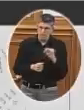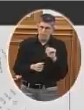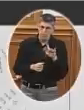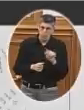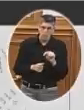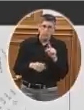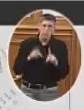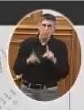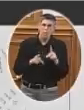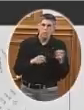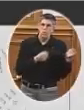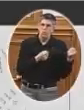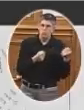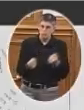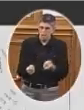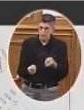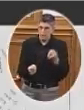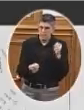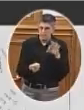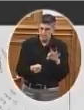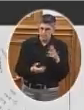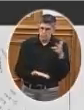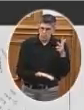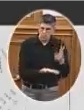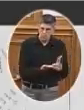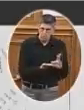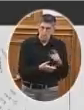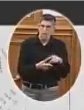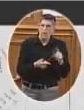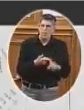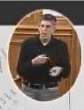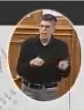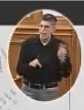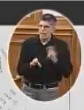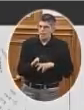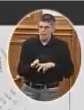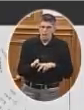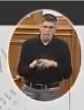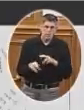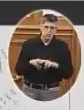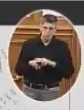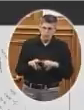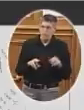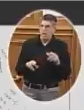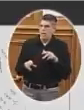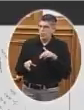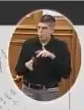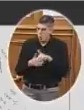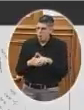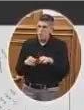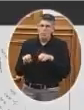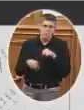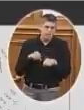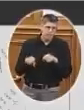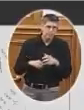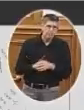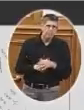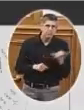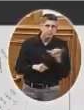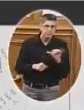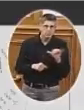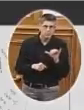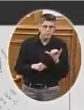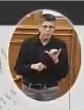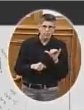drive in, park, and then complete the rest of the trip on transit or on bike or on foot. We're working with the school district to look at satellite